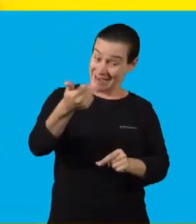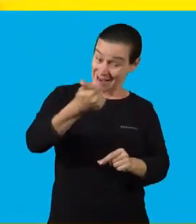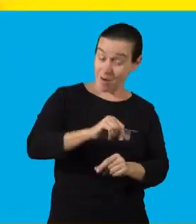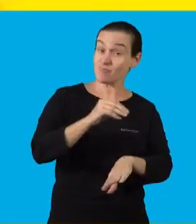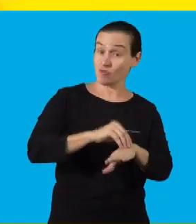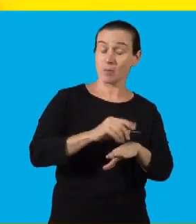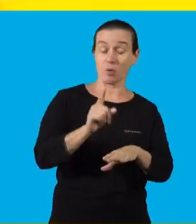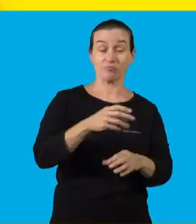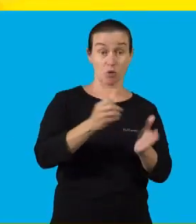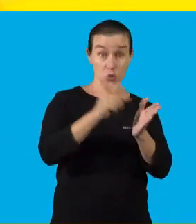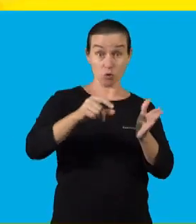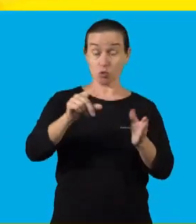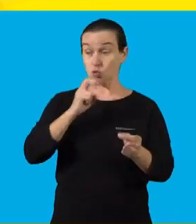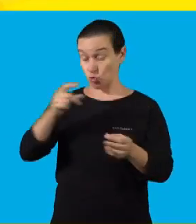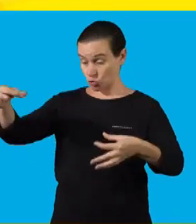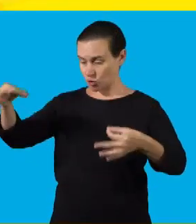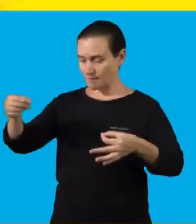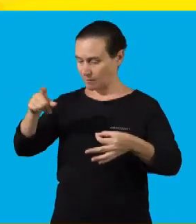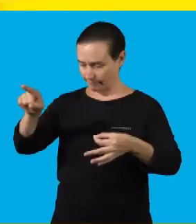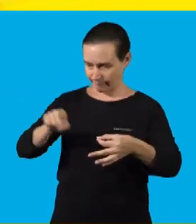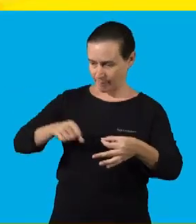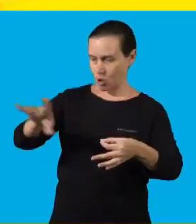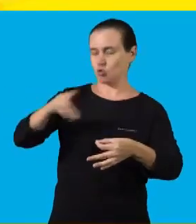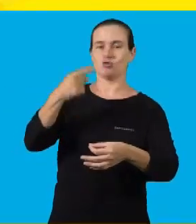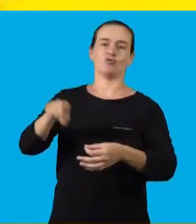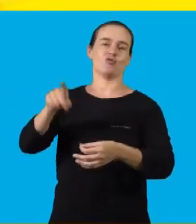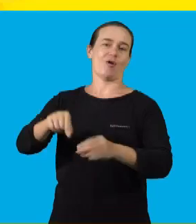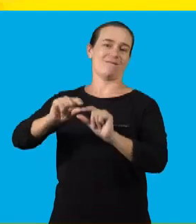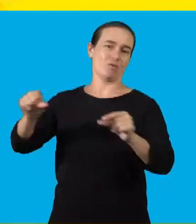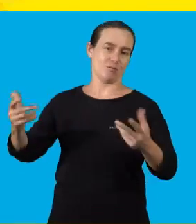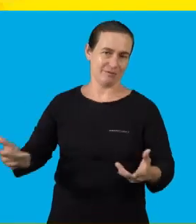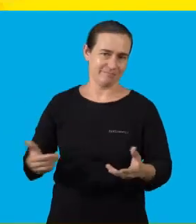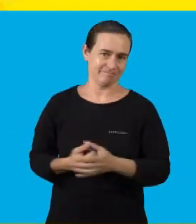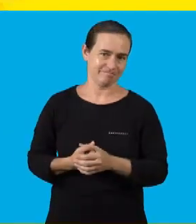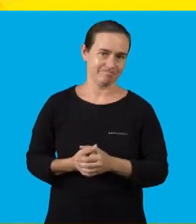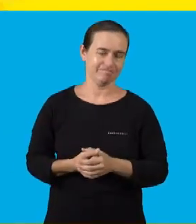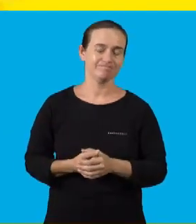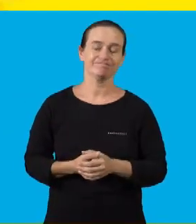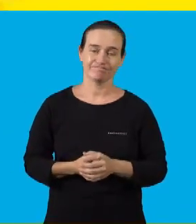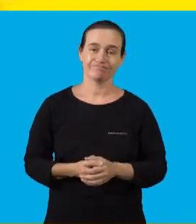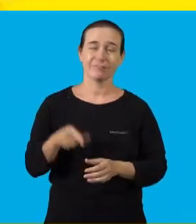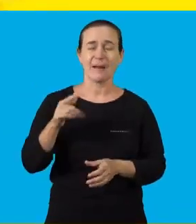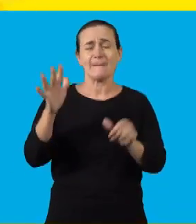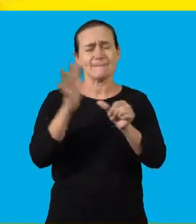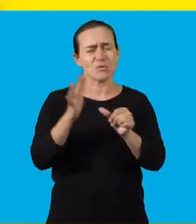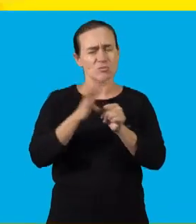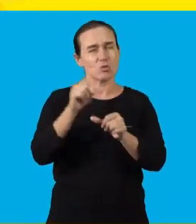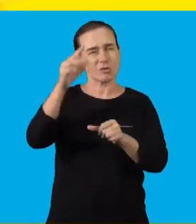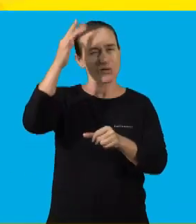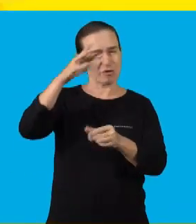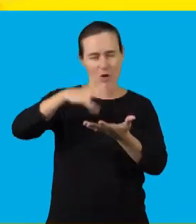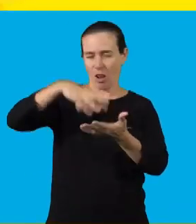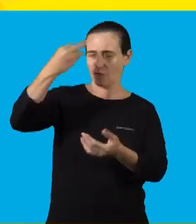in the exam is that learners choose the wrong formula. Let's look at the key aspects that you